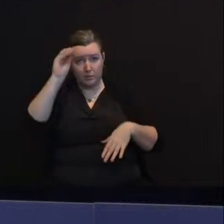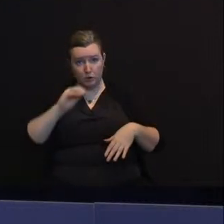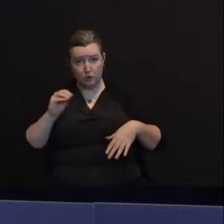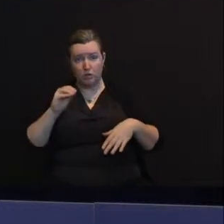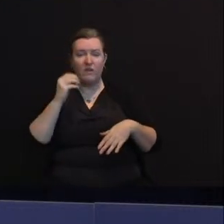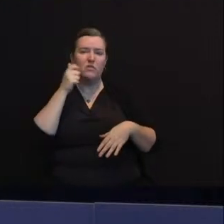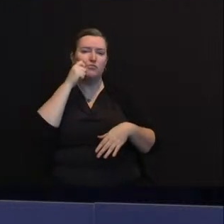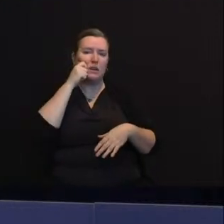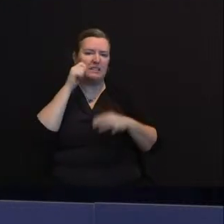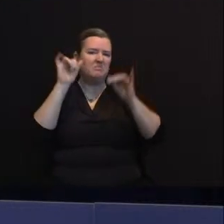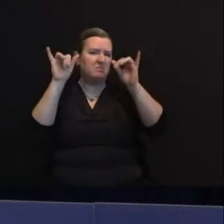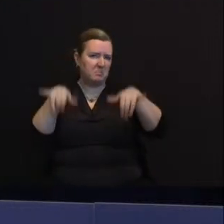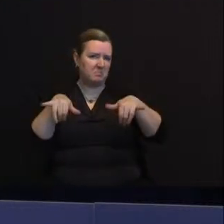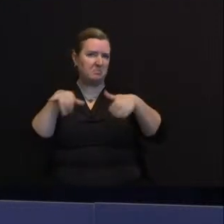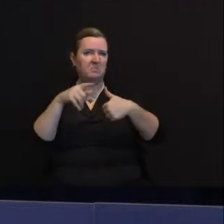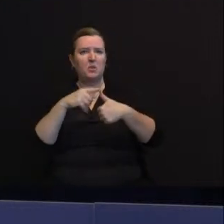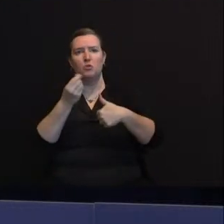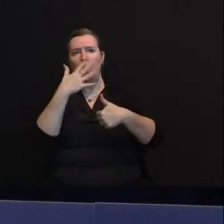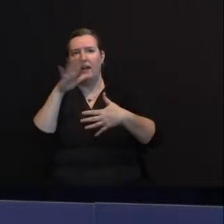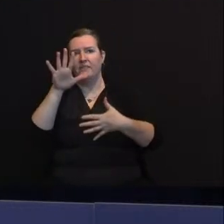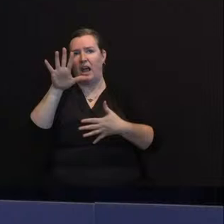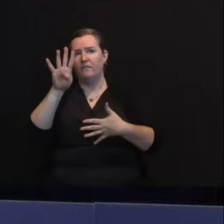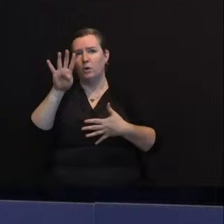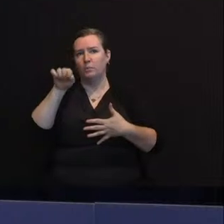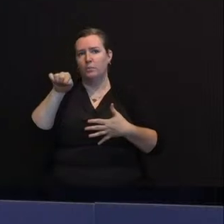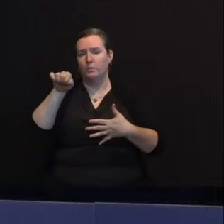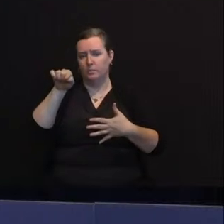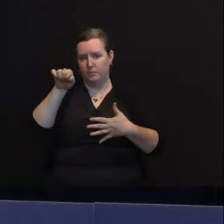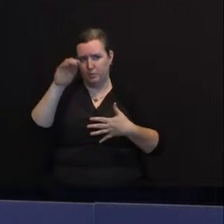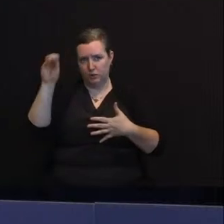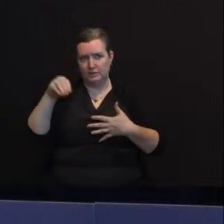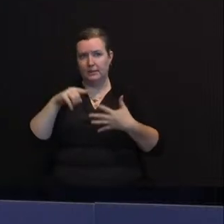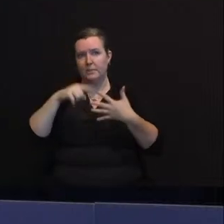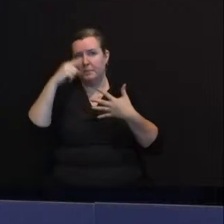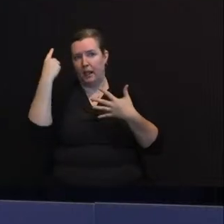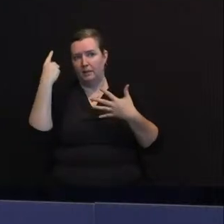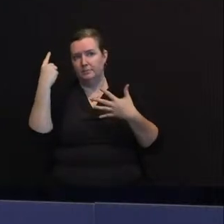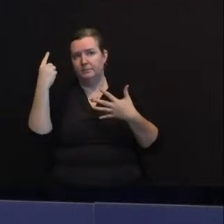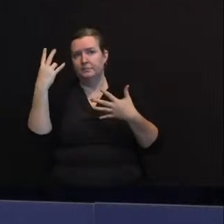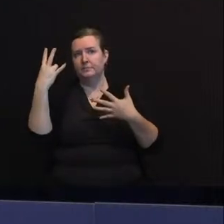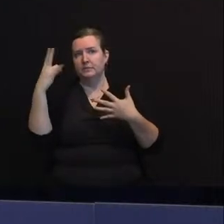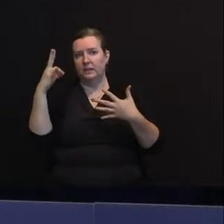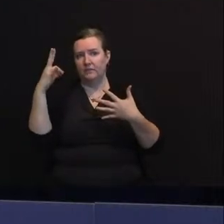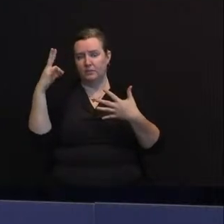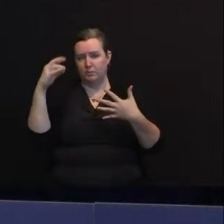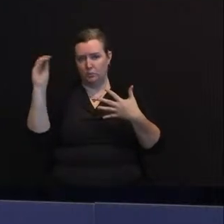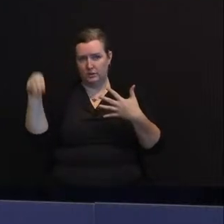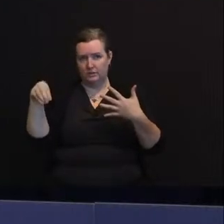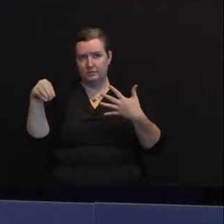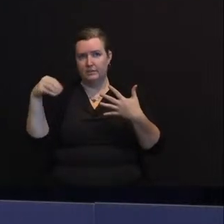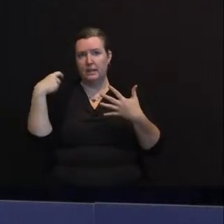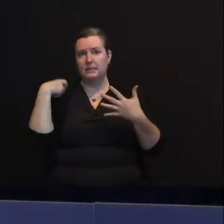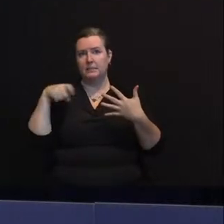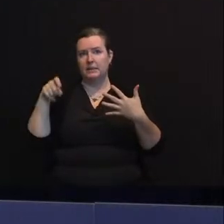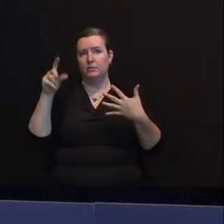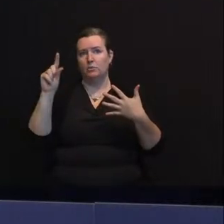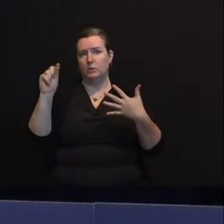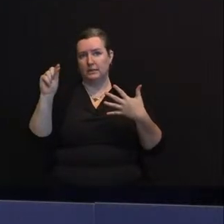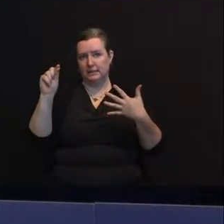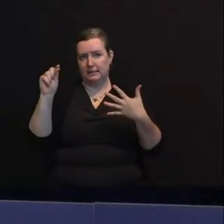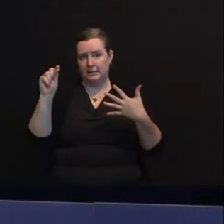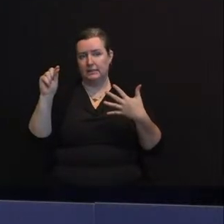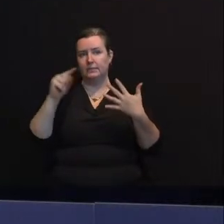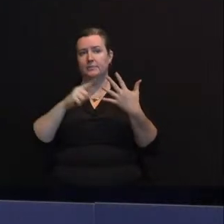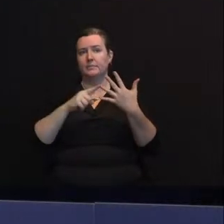the same. White, 54.4, Black, 17.7, Hispanic, 20.2,